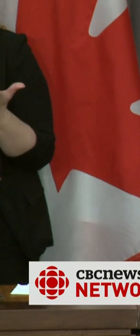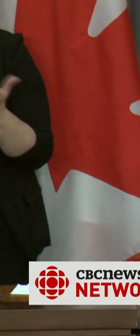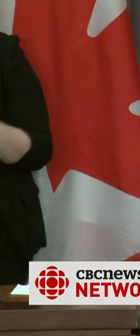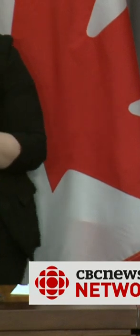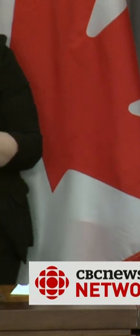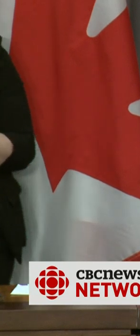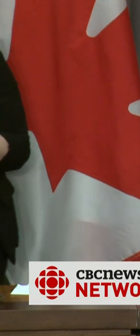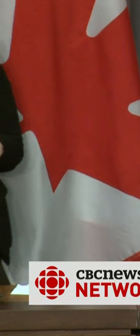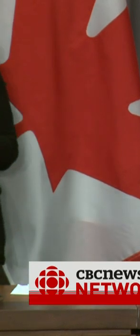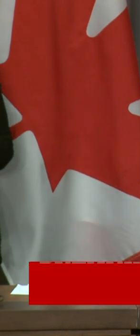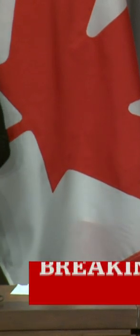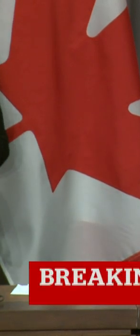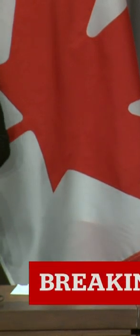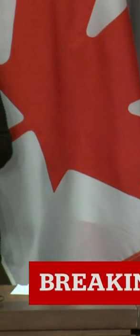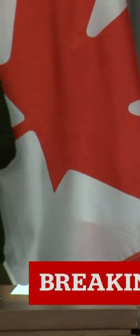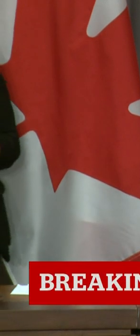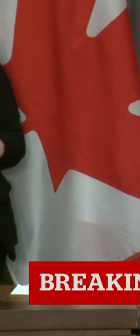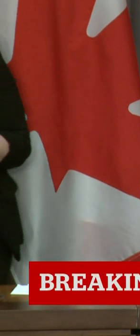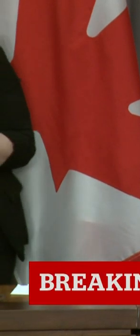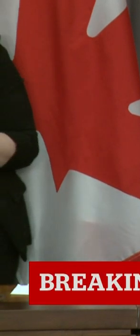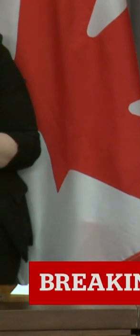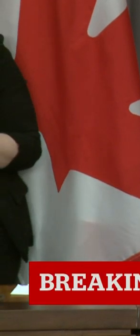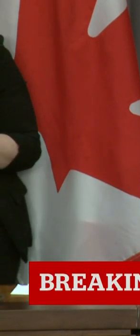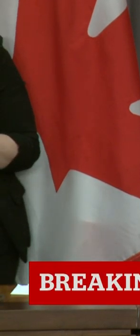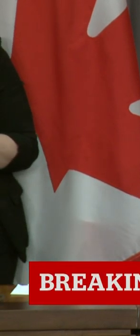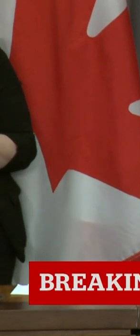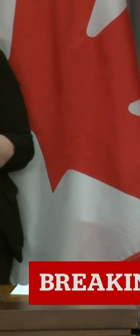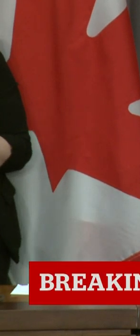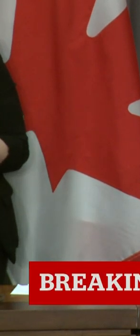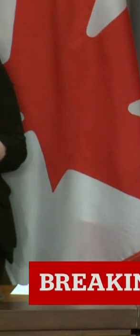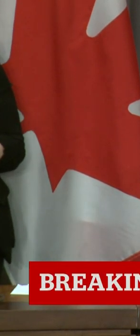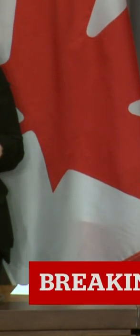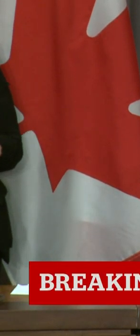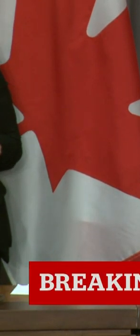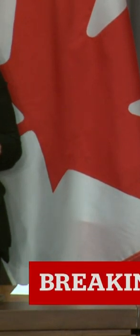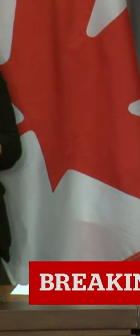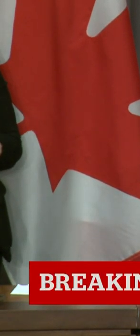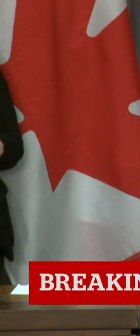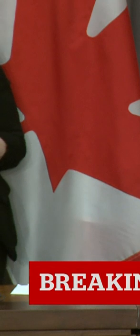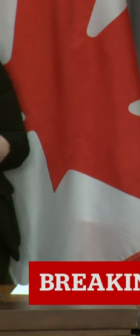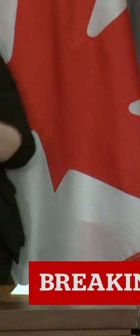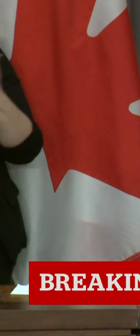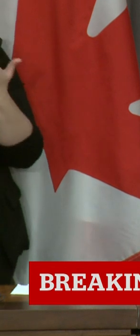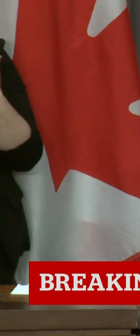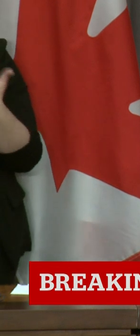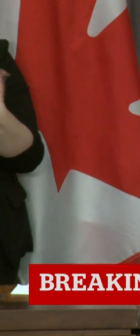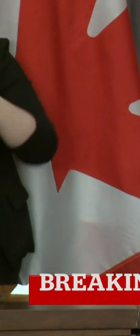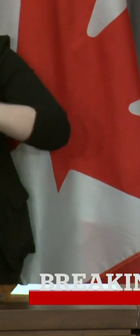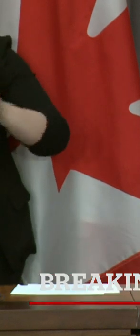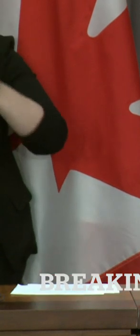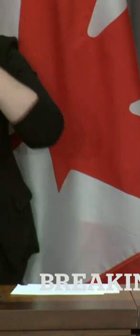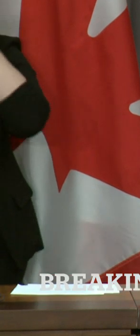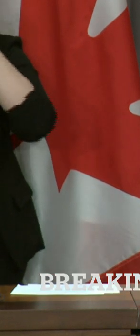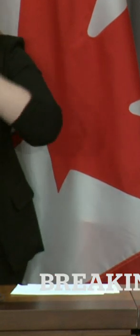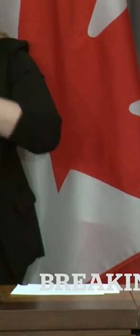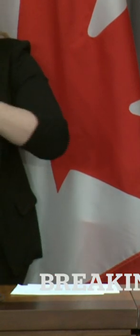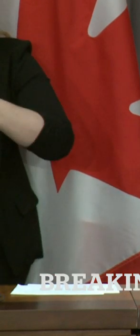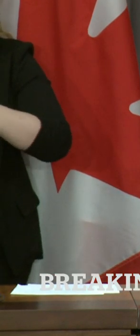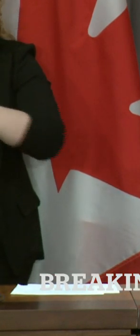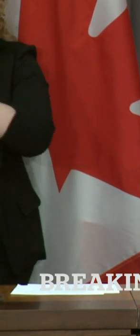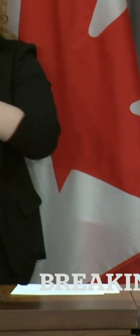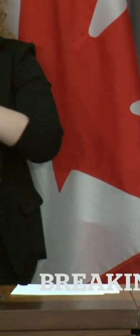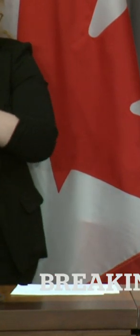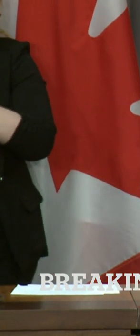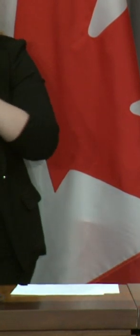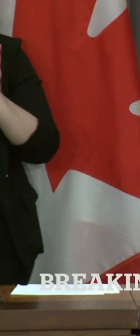So, we have an approach. We have the possibility of taking robust